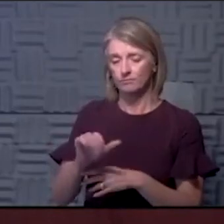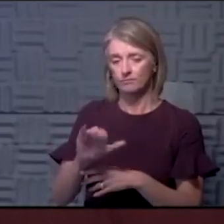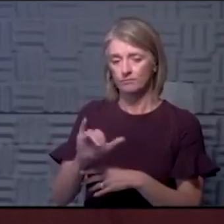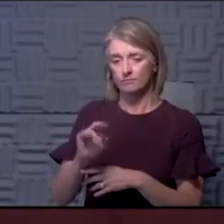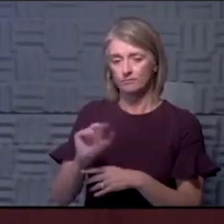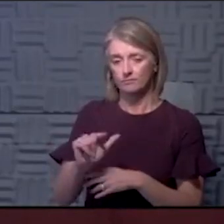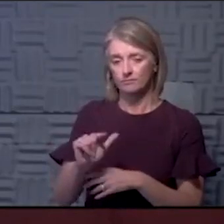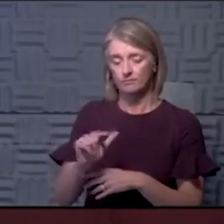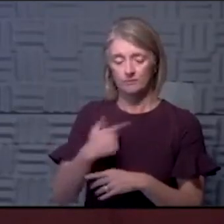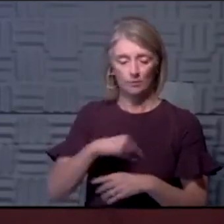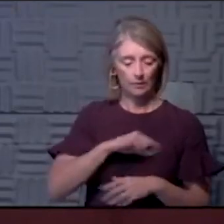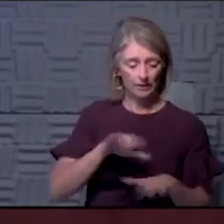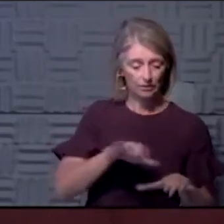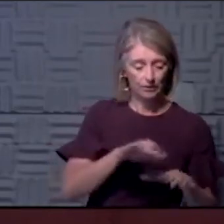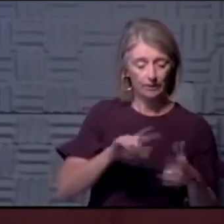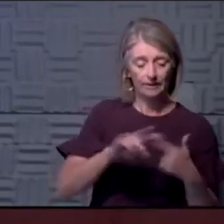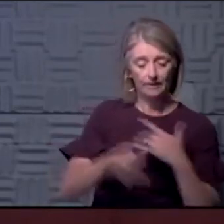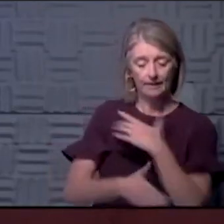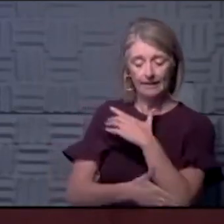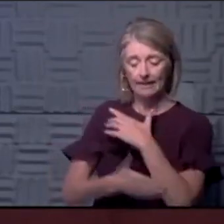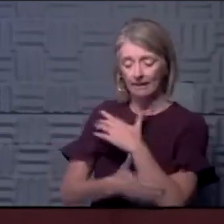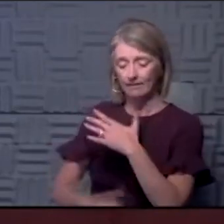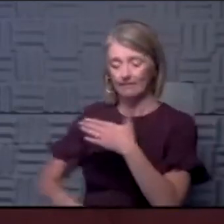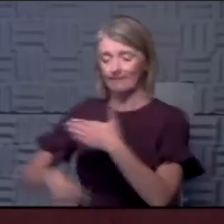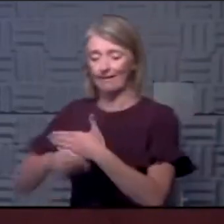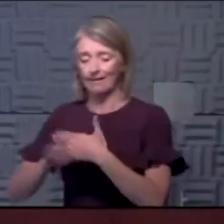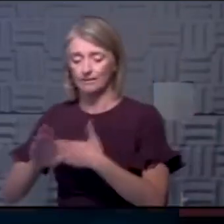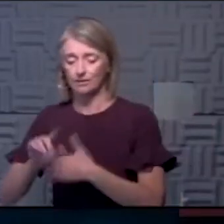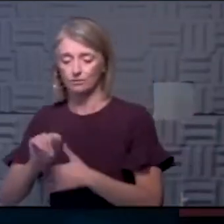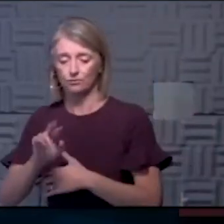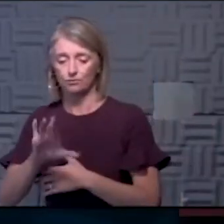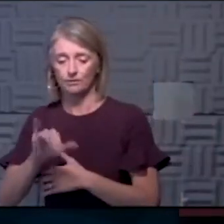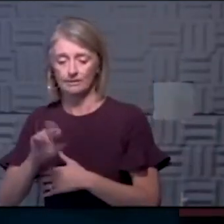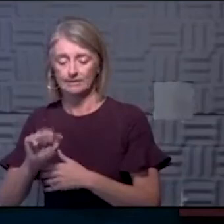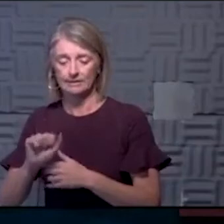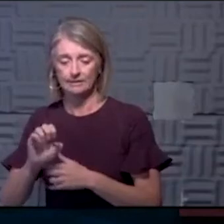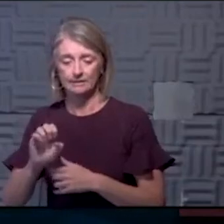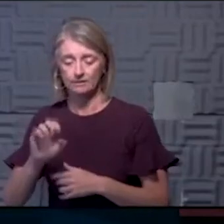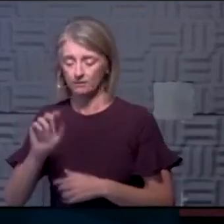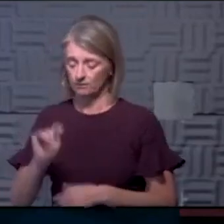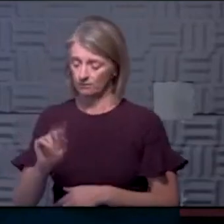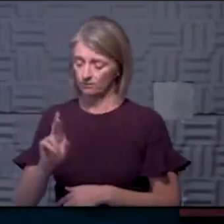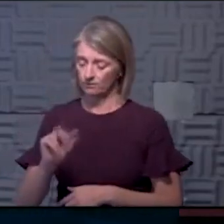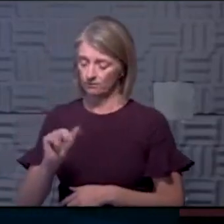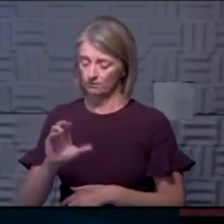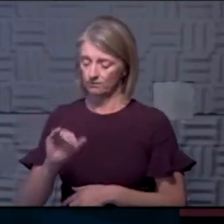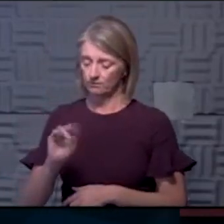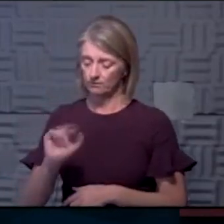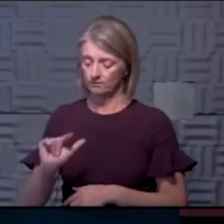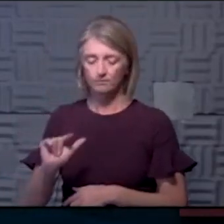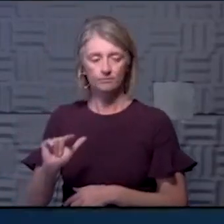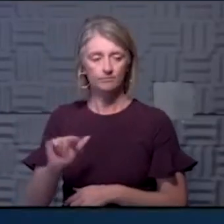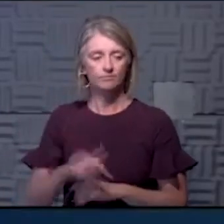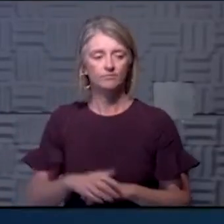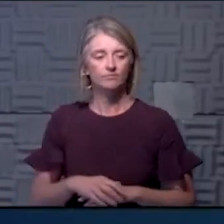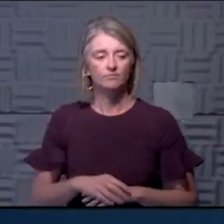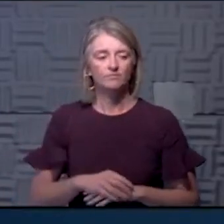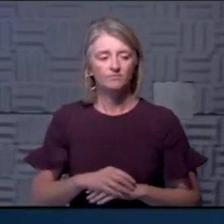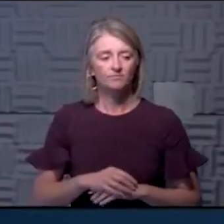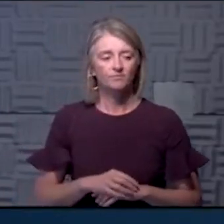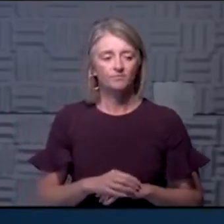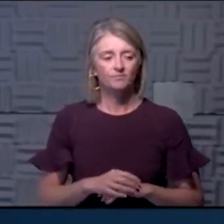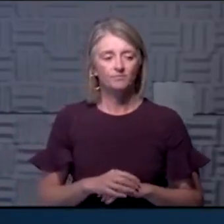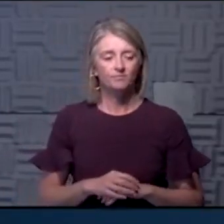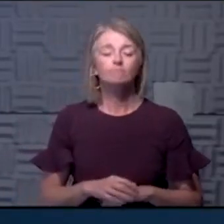university level, and then the county layers on, and maybe Chris can speak to that better than I, because he's intimately involved with that process. Yeah, that's right.